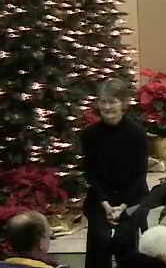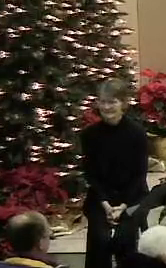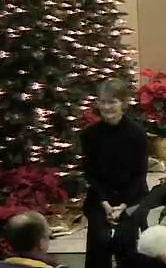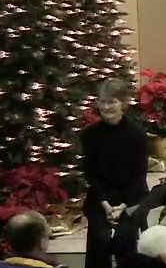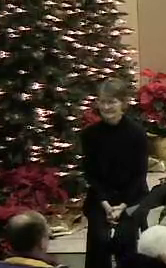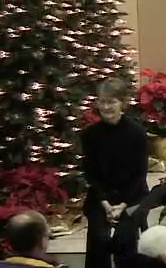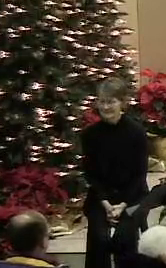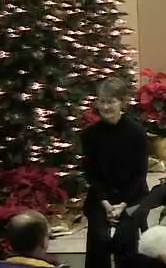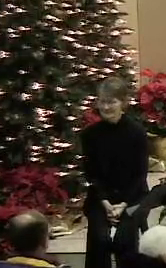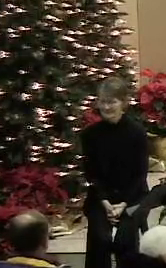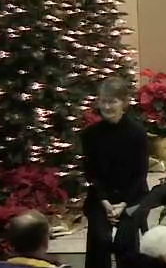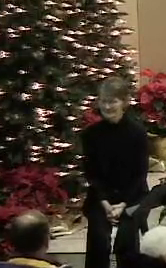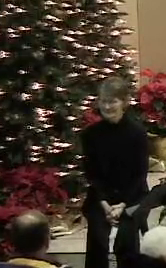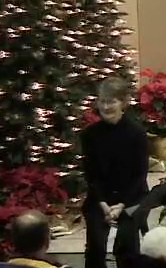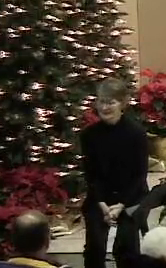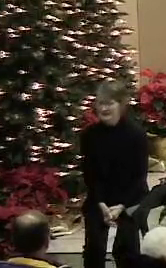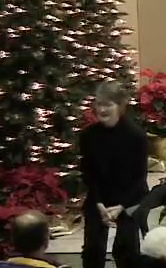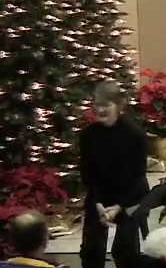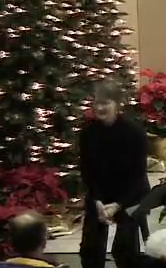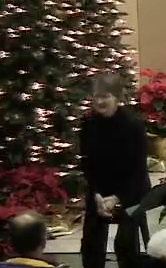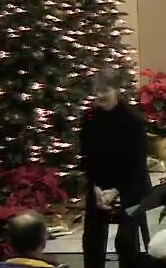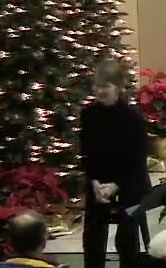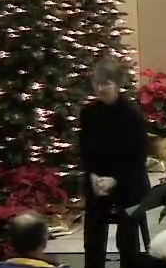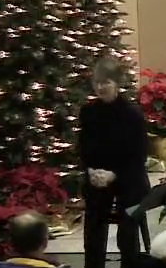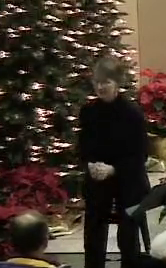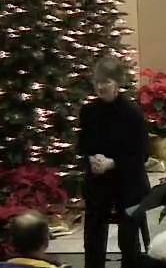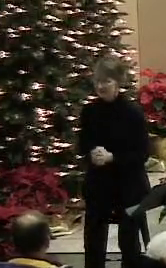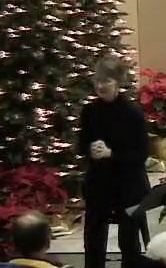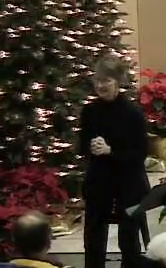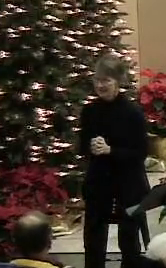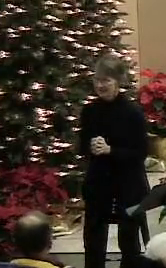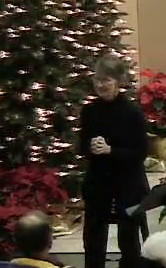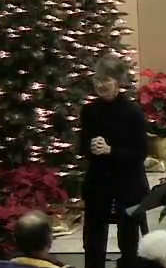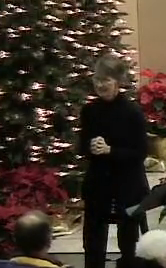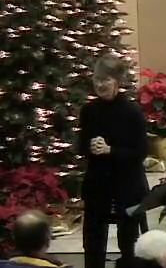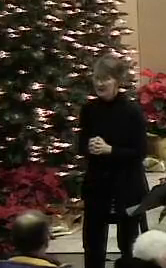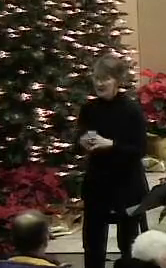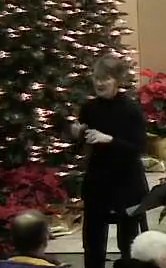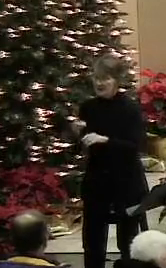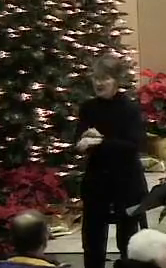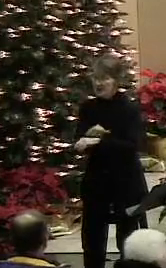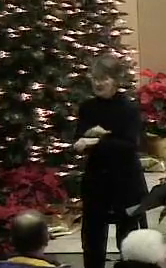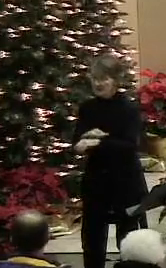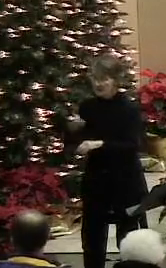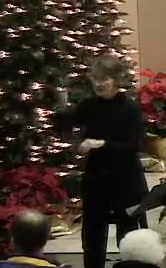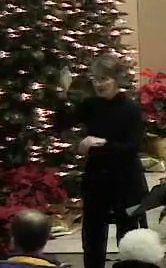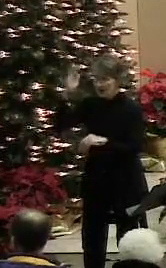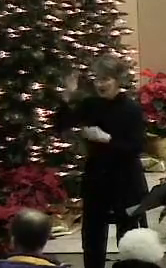Thank you.